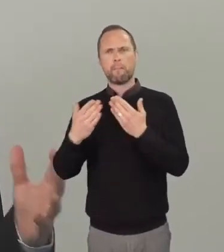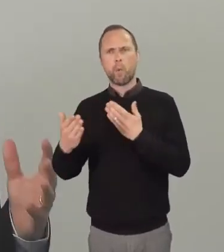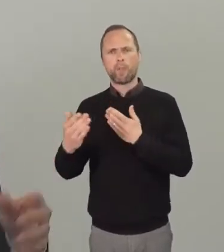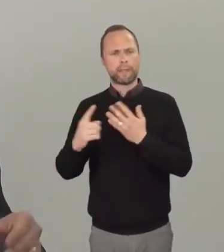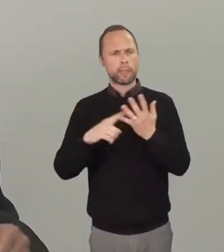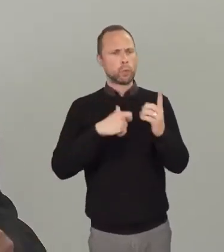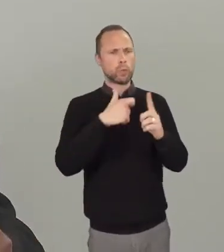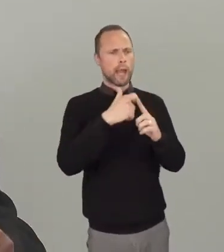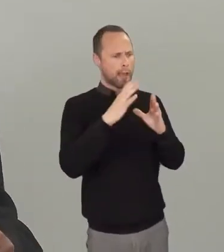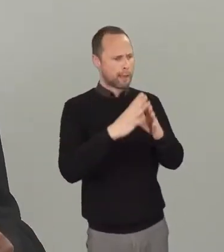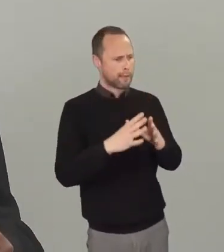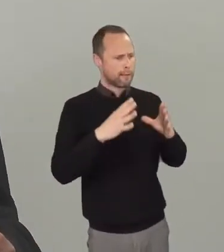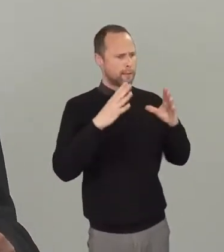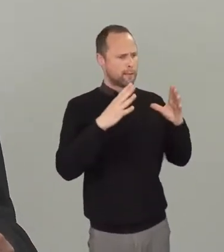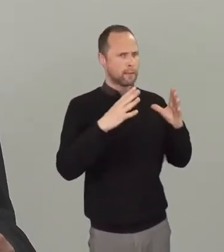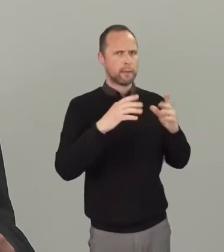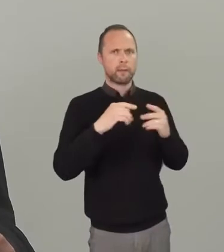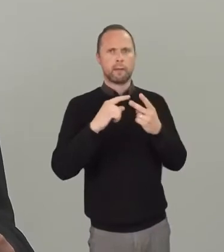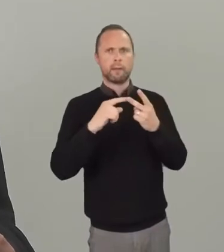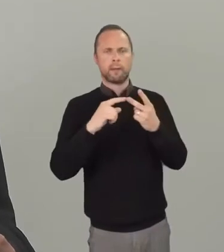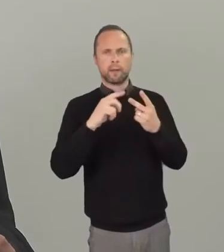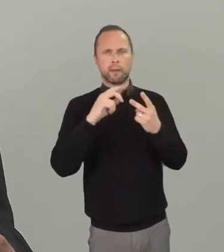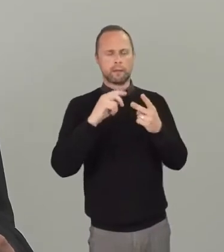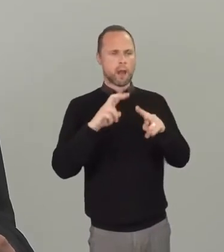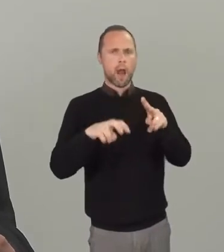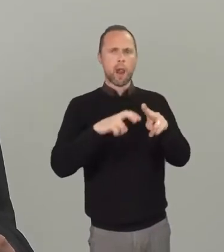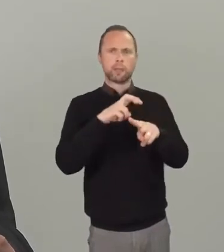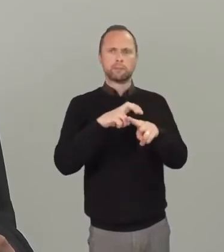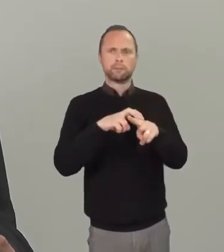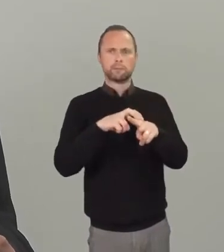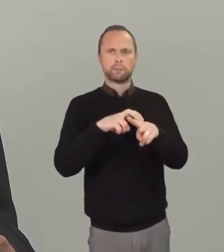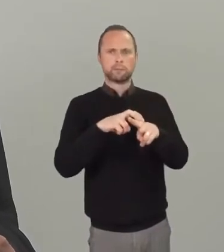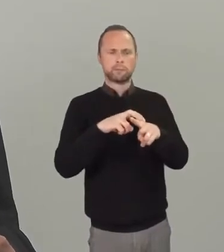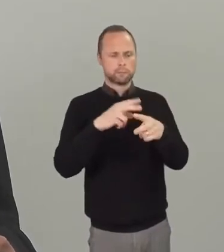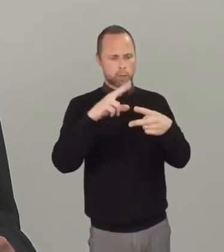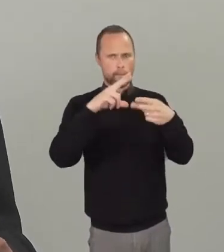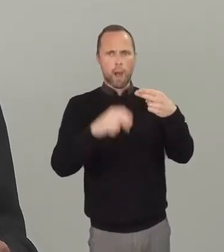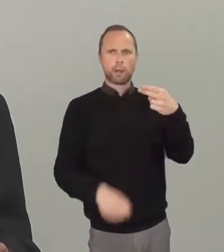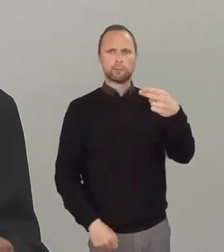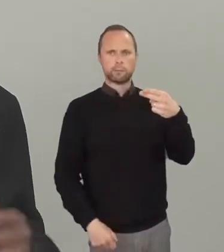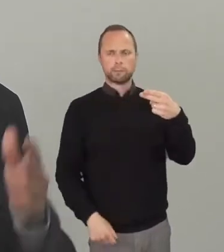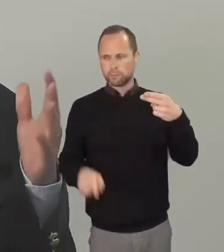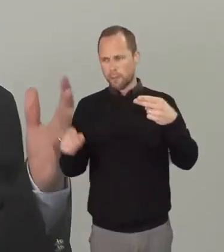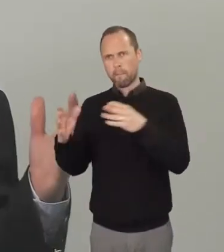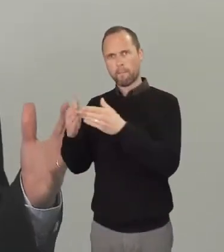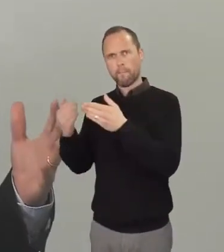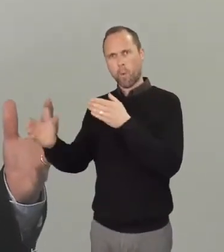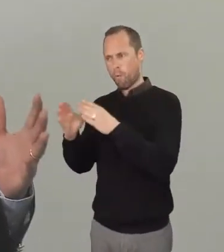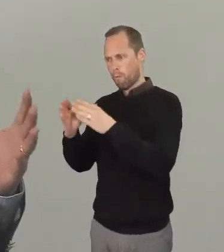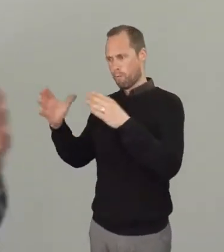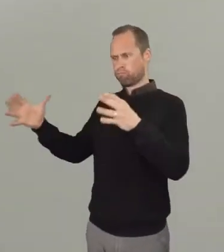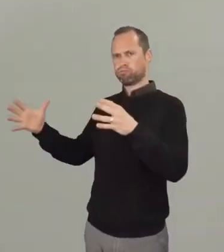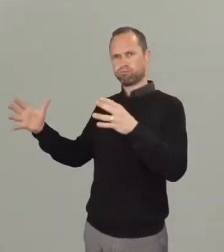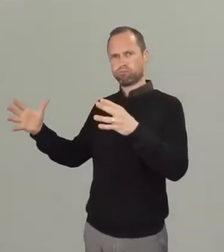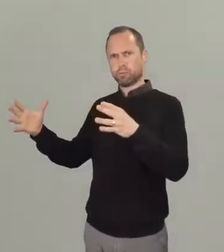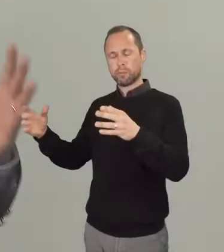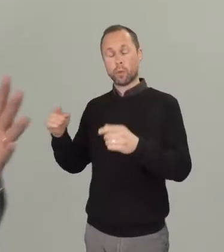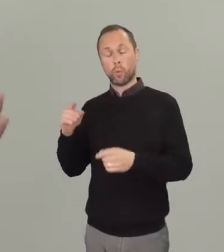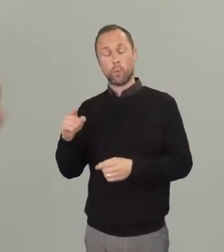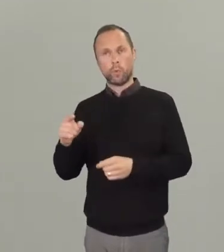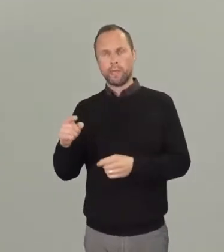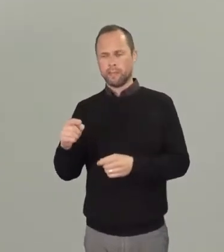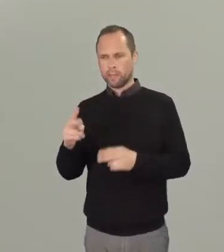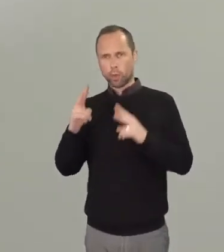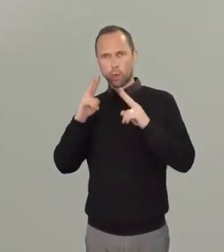than the UK and Ireland combined. As we look at that picture of the